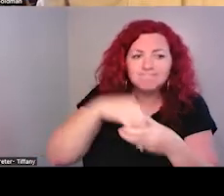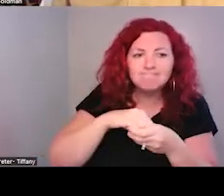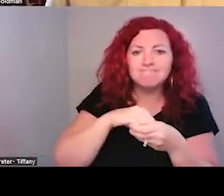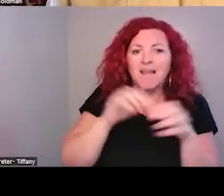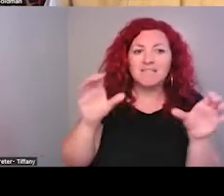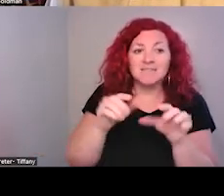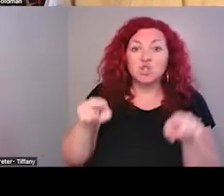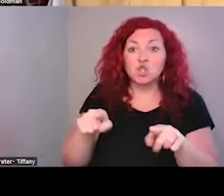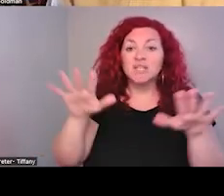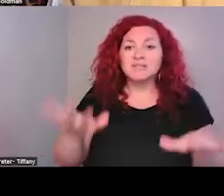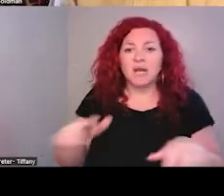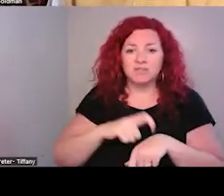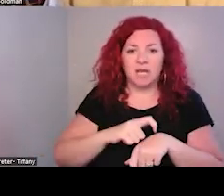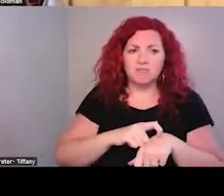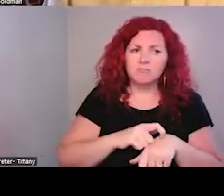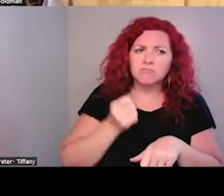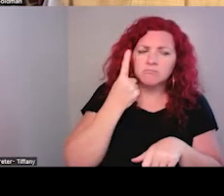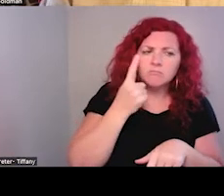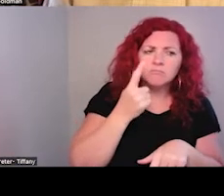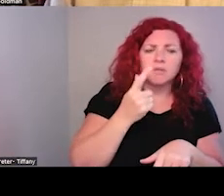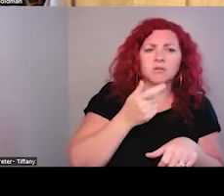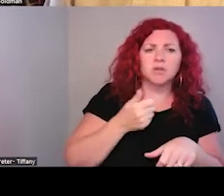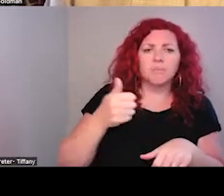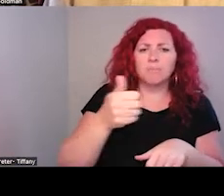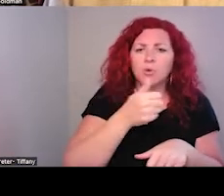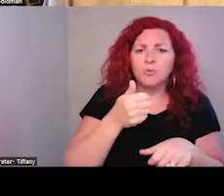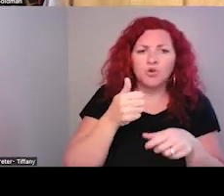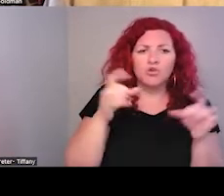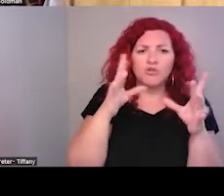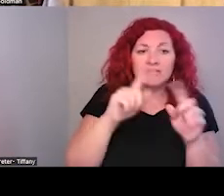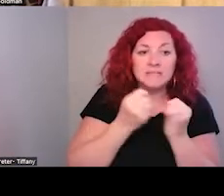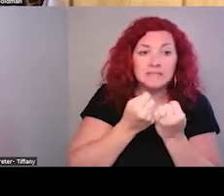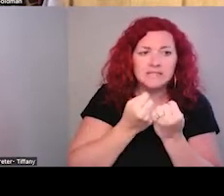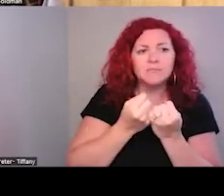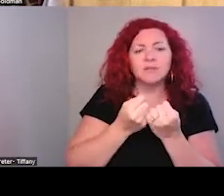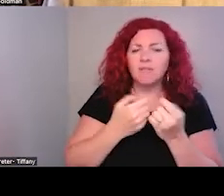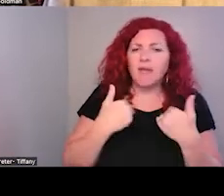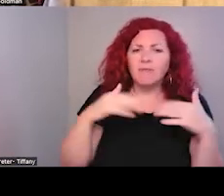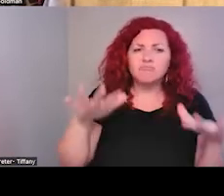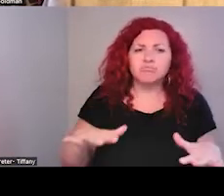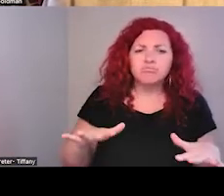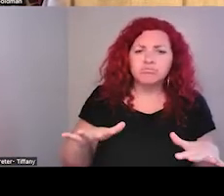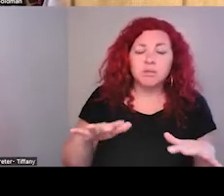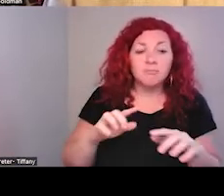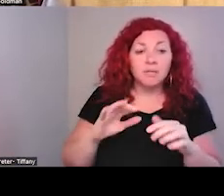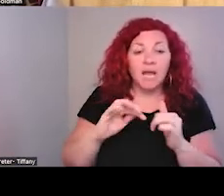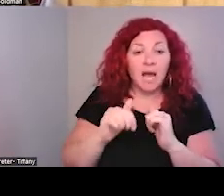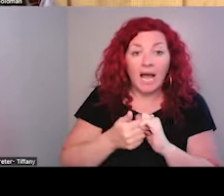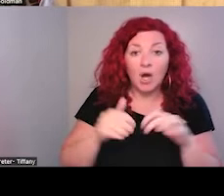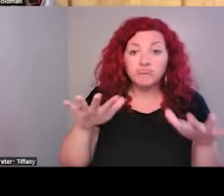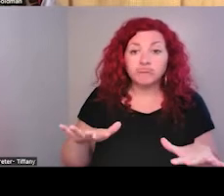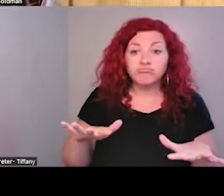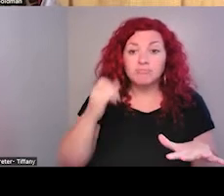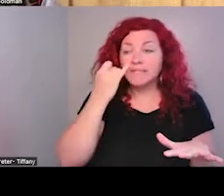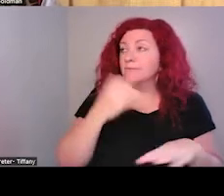extremely busy throughout the day, but there is also downtime. And one way for that downtime to be spent is to have outreach and engagement,